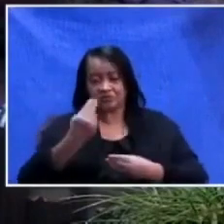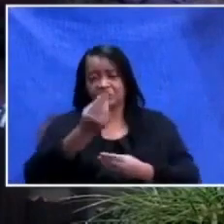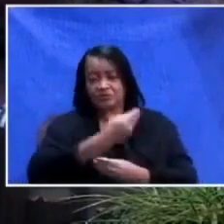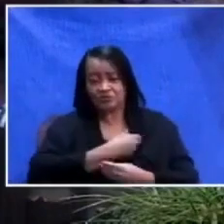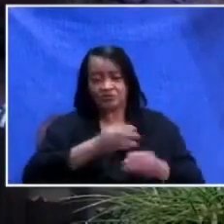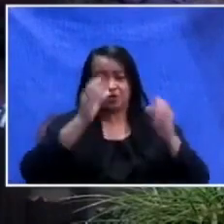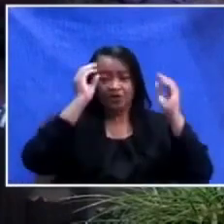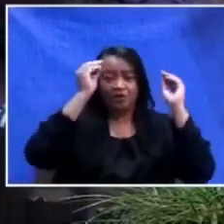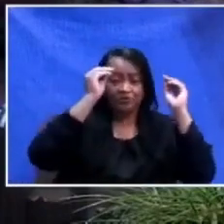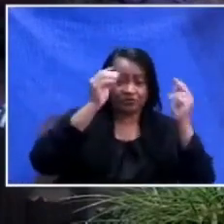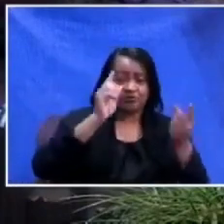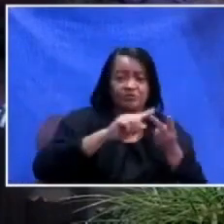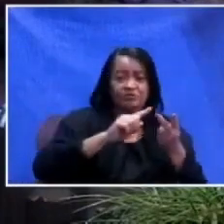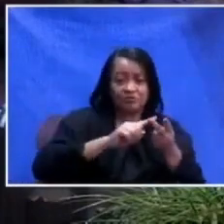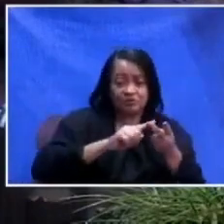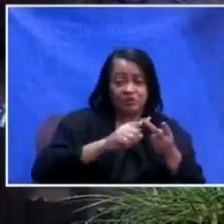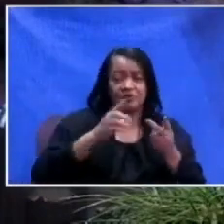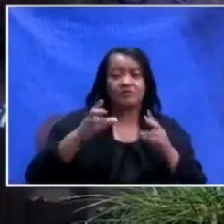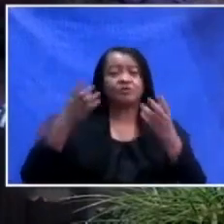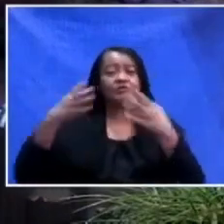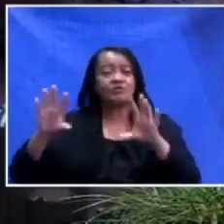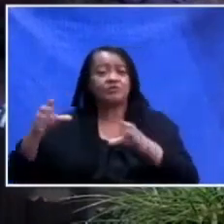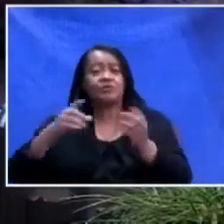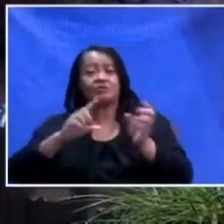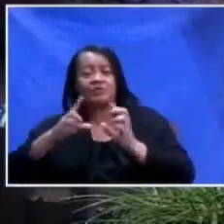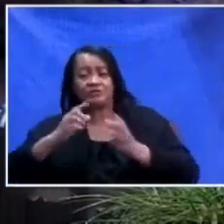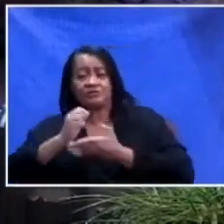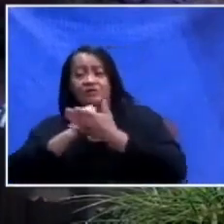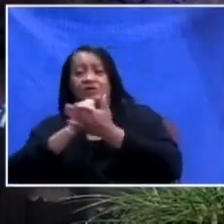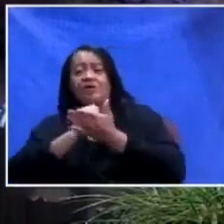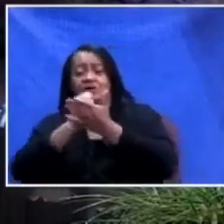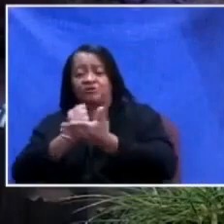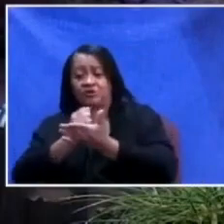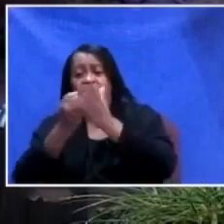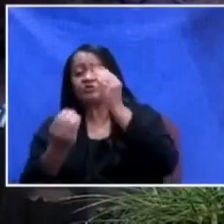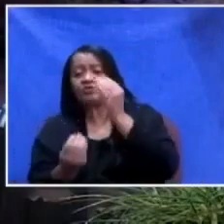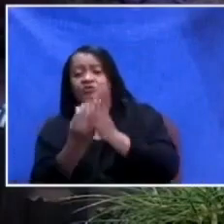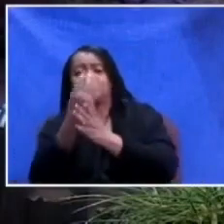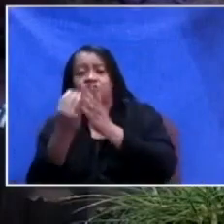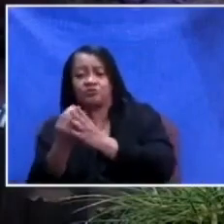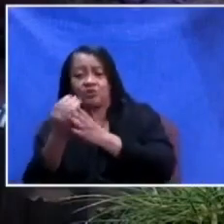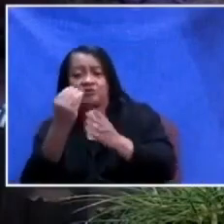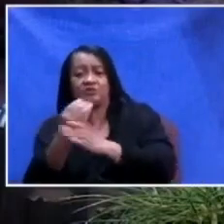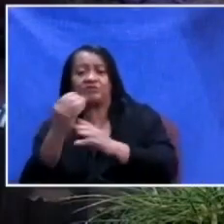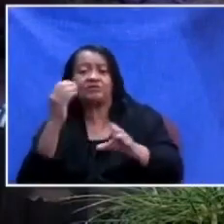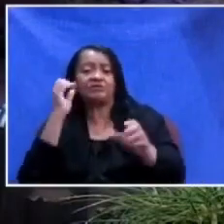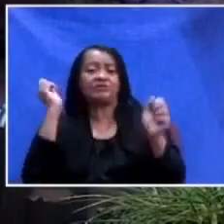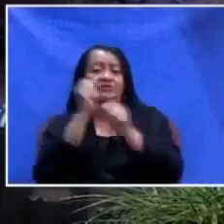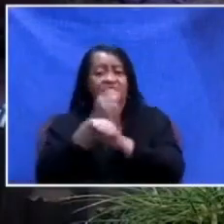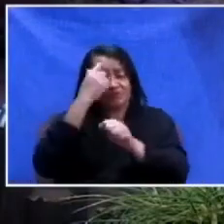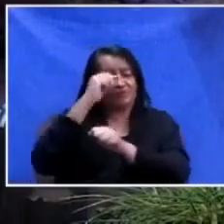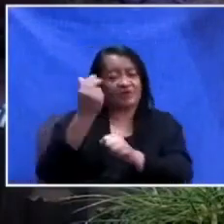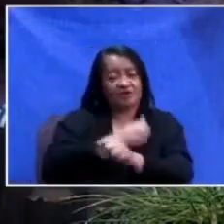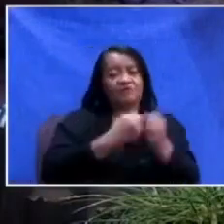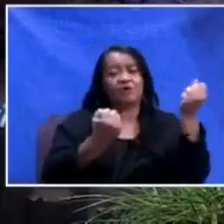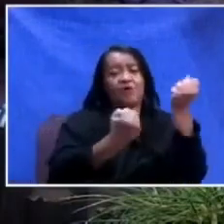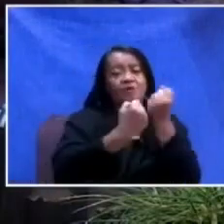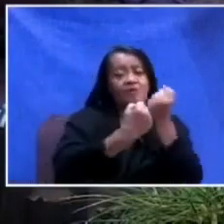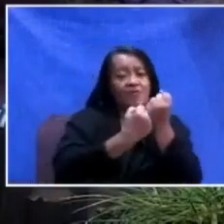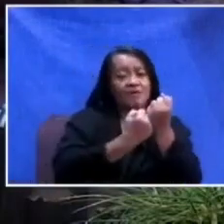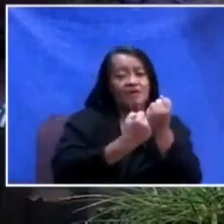of teaching, for what you have done in terms of helping us to grow, stretching us, fighting for us on our